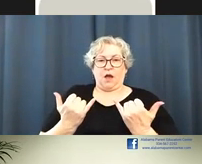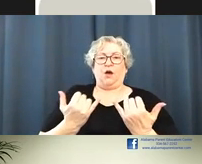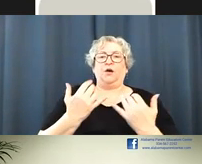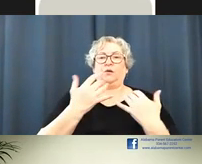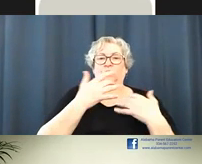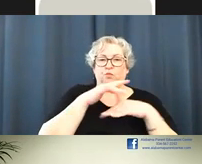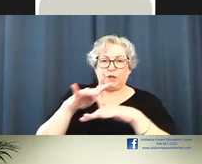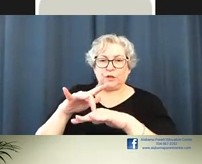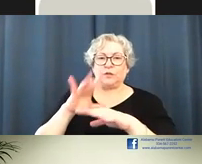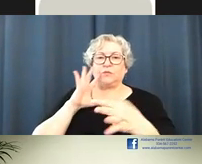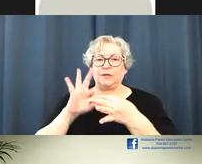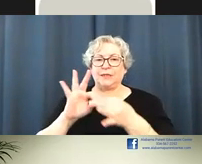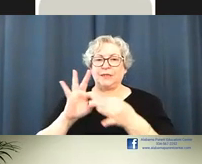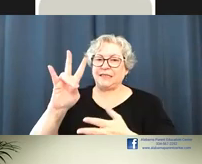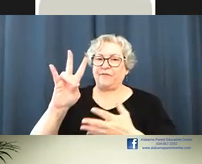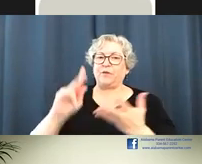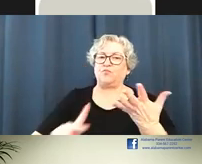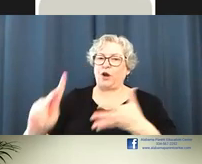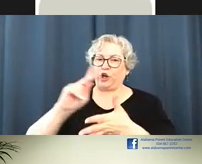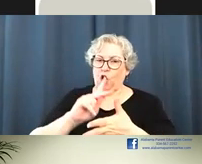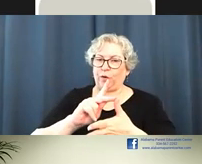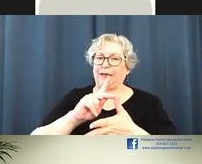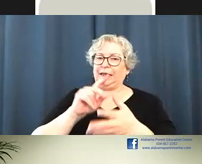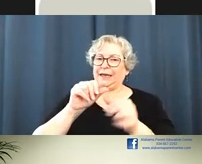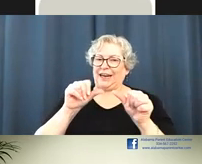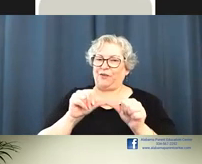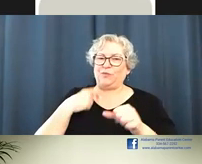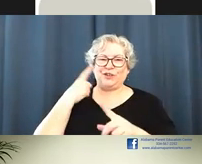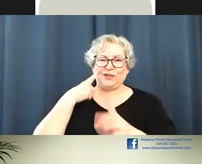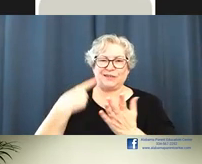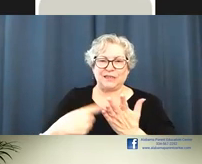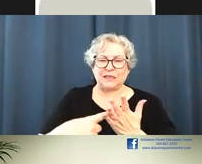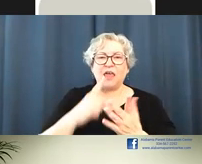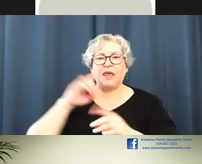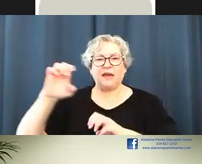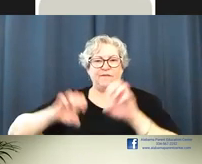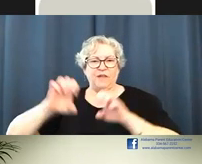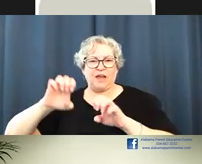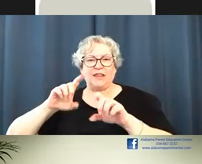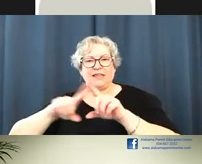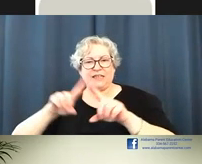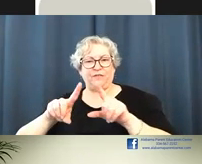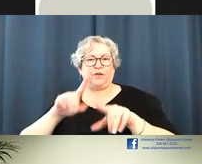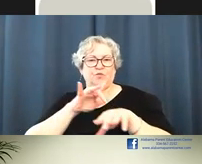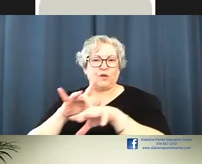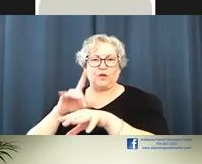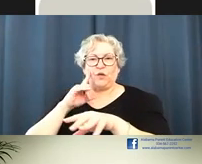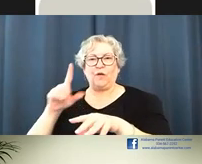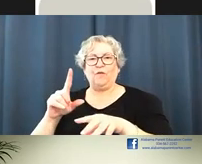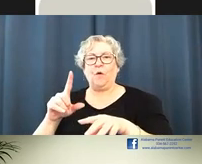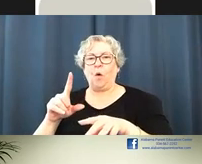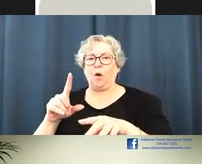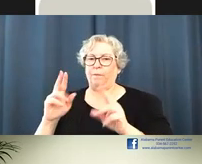to those seven priority areas that we talked about earlier, and then evaluate those resources for first